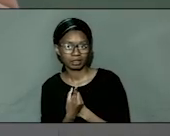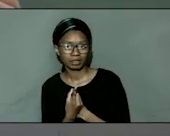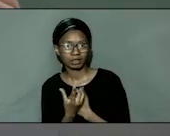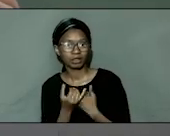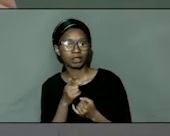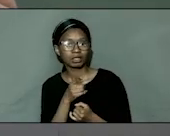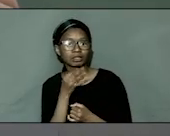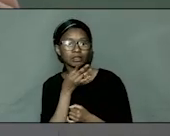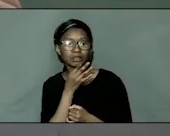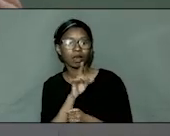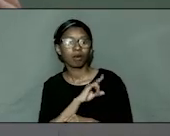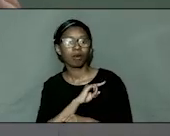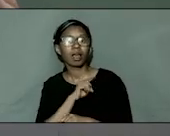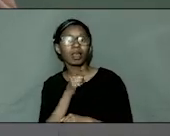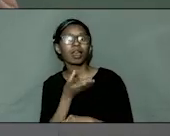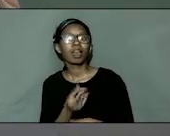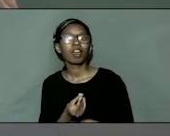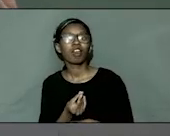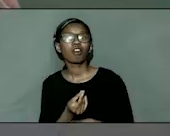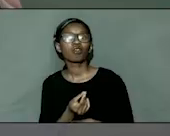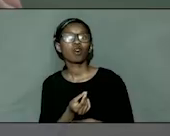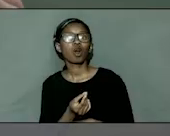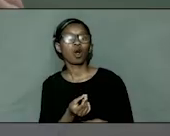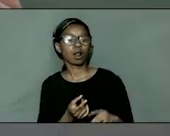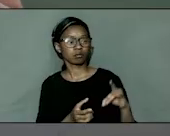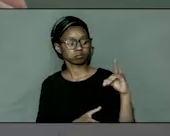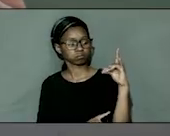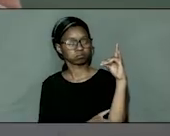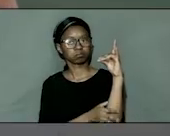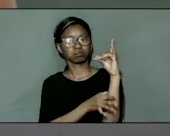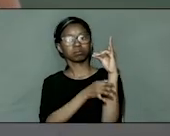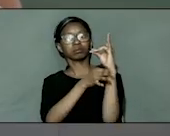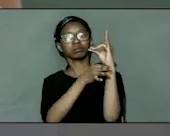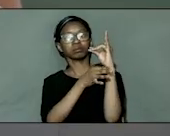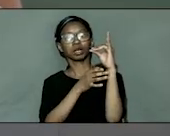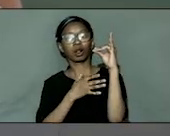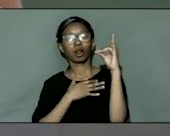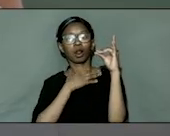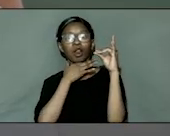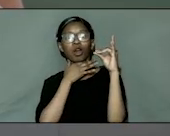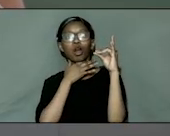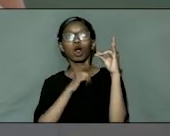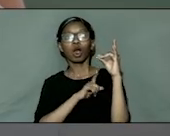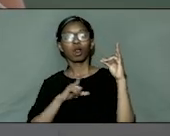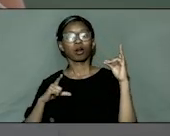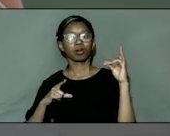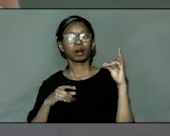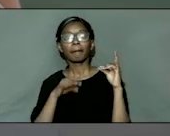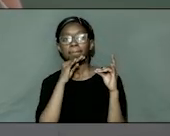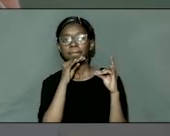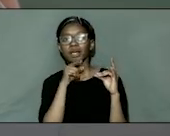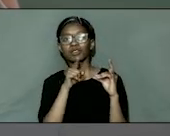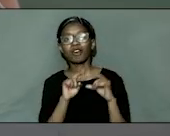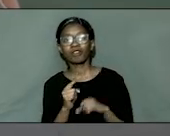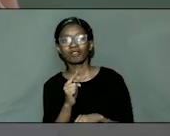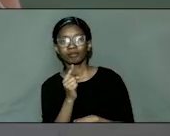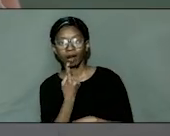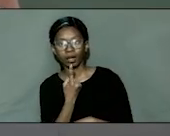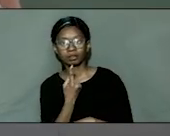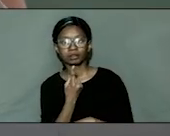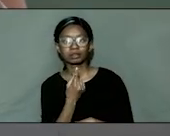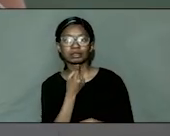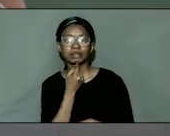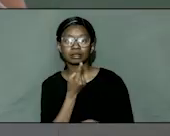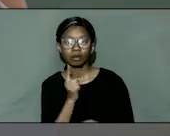do giraffes have what? Long necks. So your opening statement would be what? All giraffes